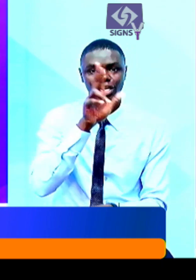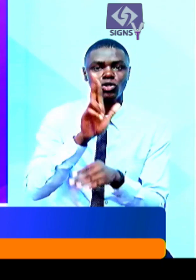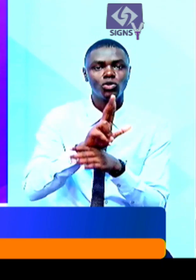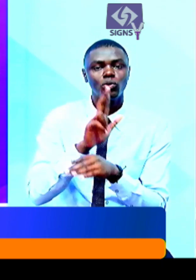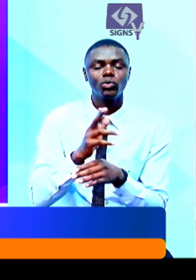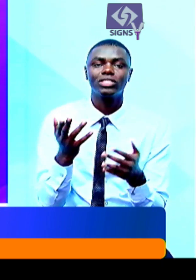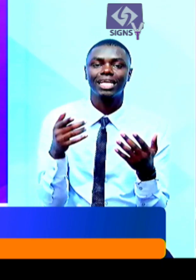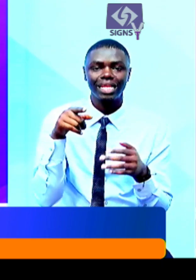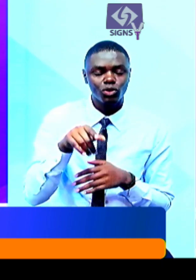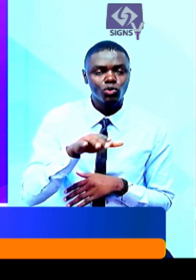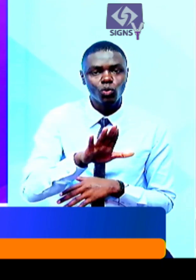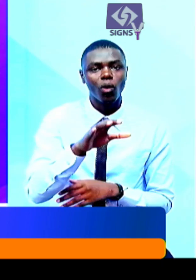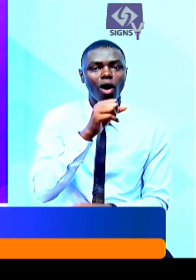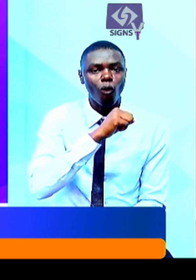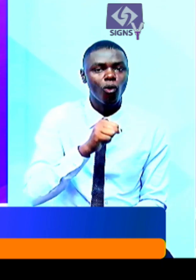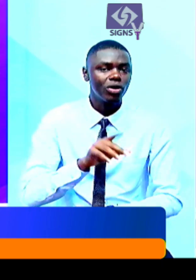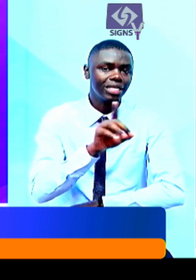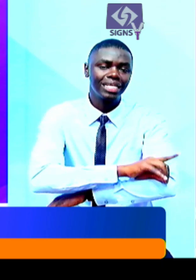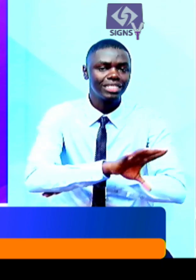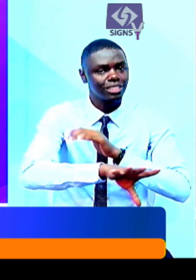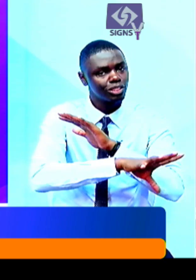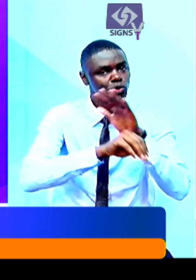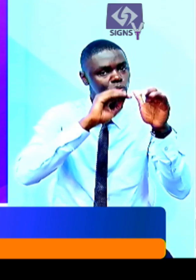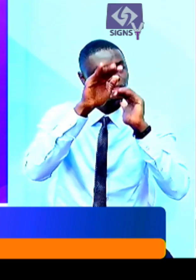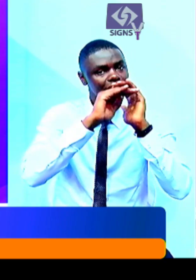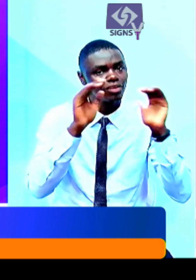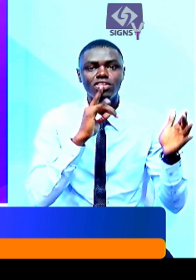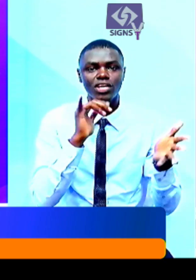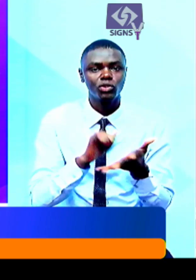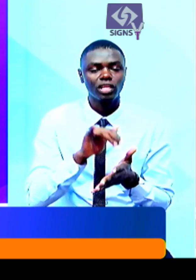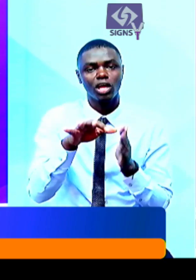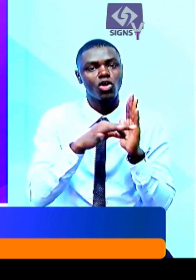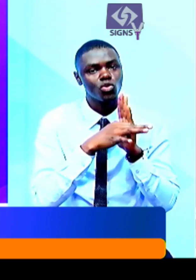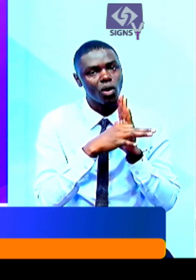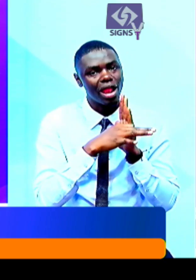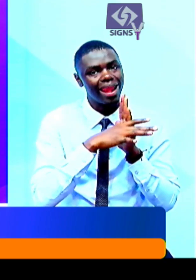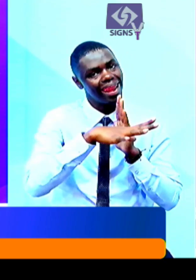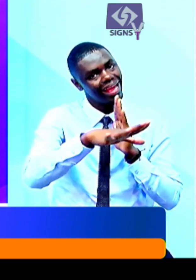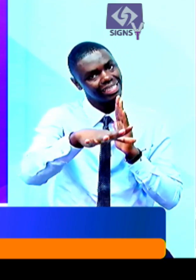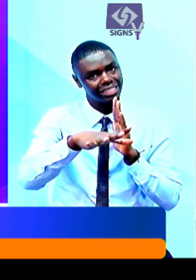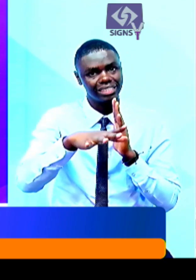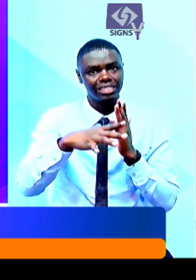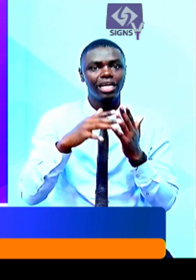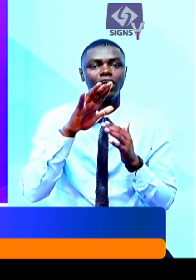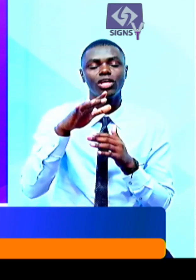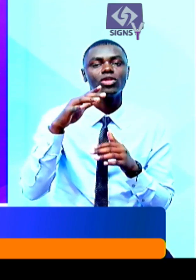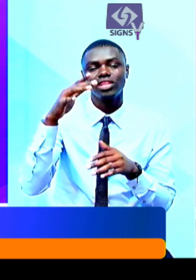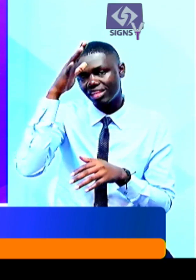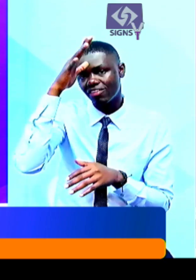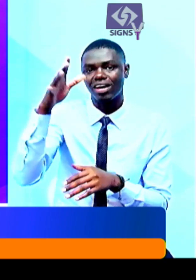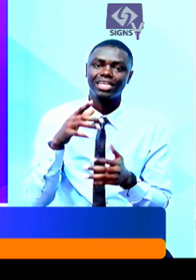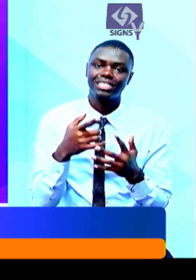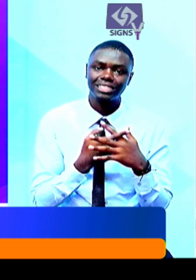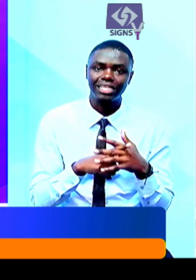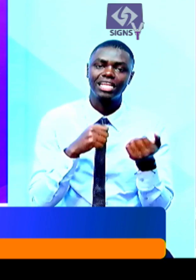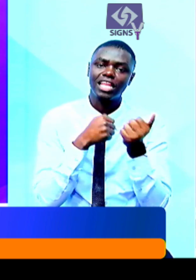sunset days to steal heaven so that your legacy that you built that your father started, the